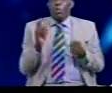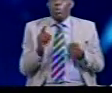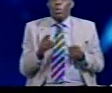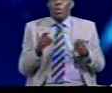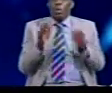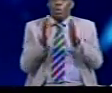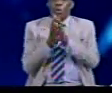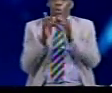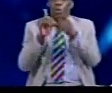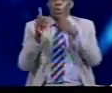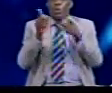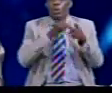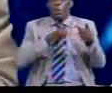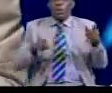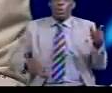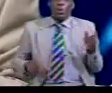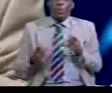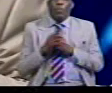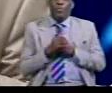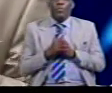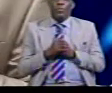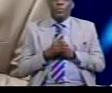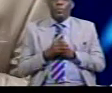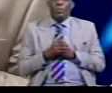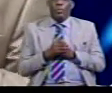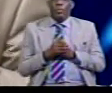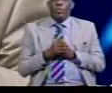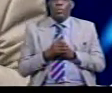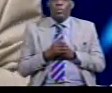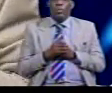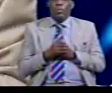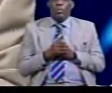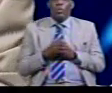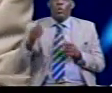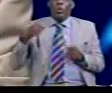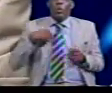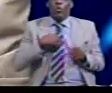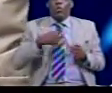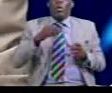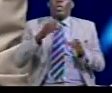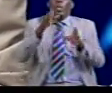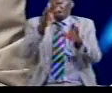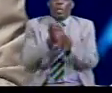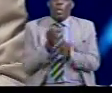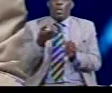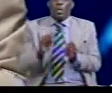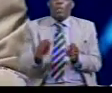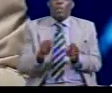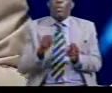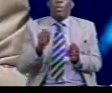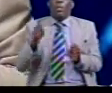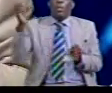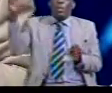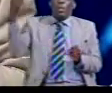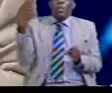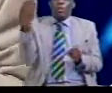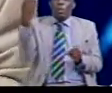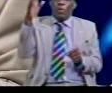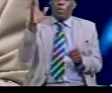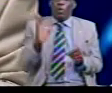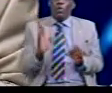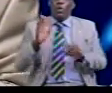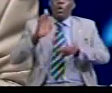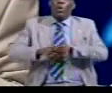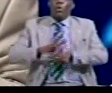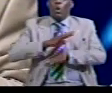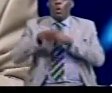the Lord. Réclamons la grâce du Seigneur. Reclaim the grace of God. Sur tous les différents ministres. Upon all the ministers. Que Dieu